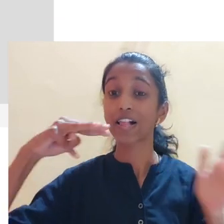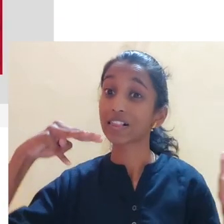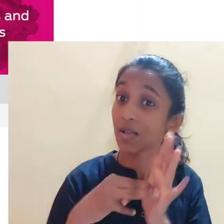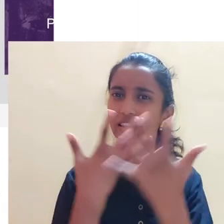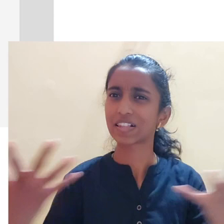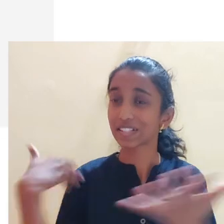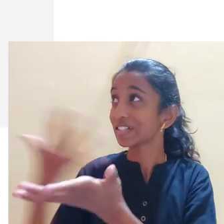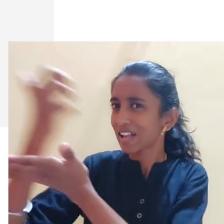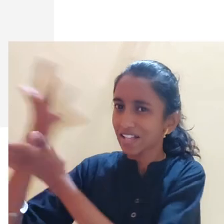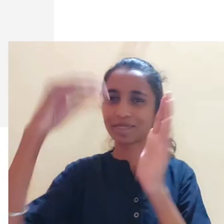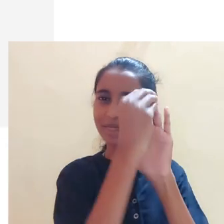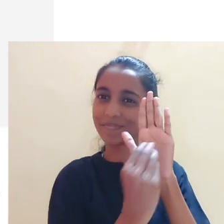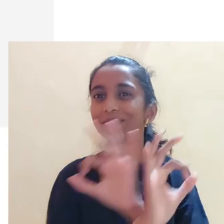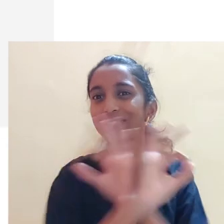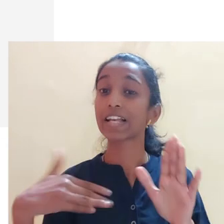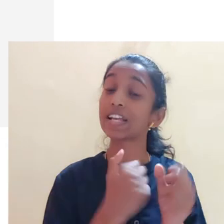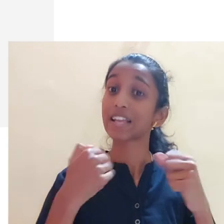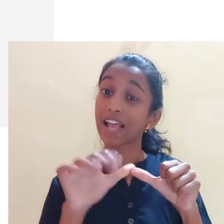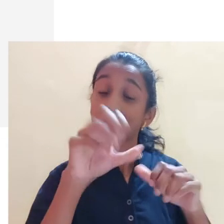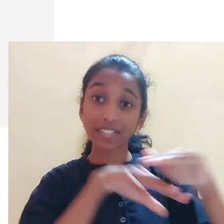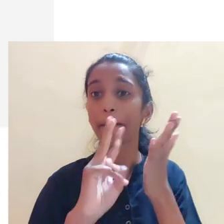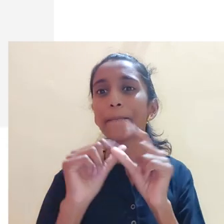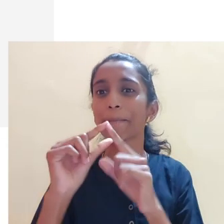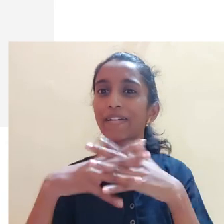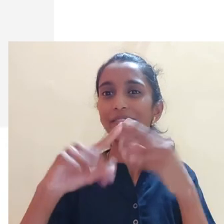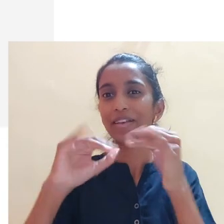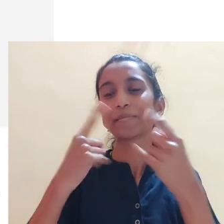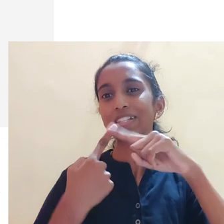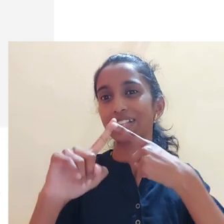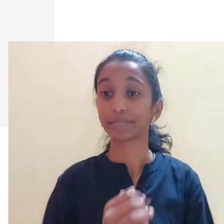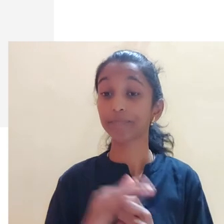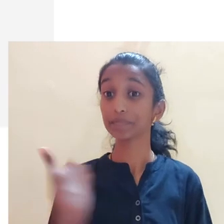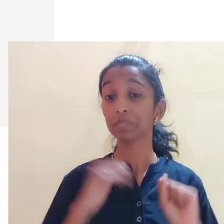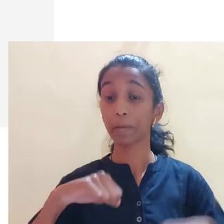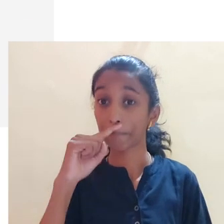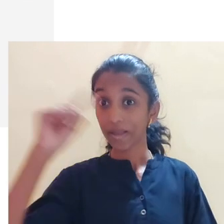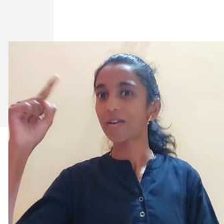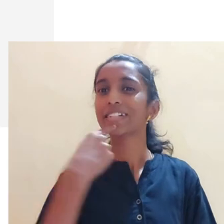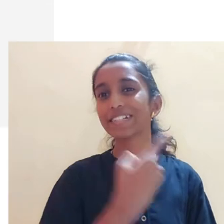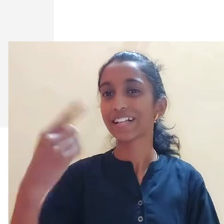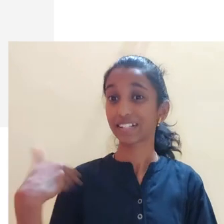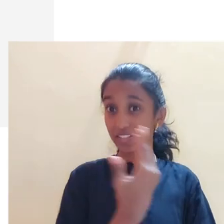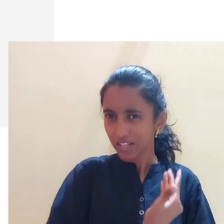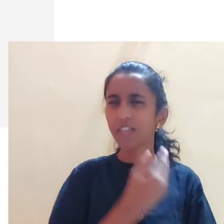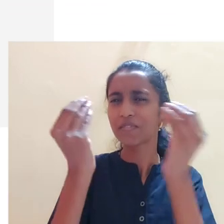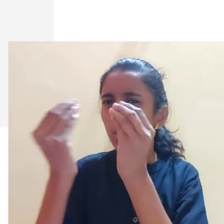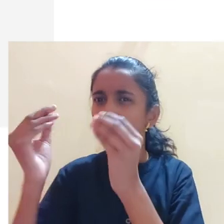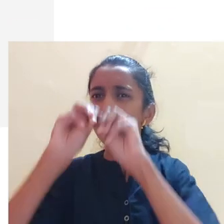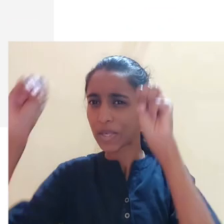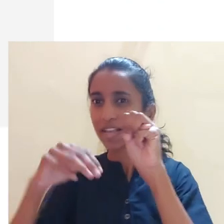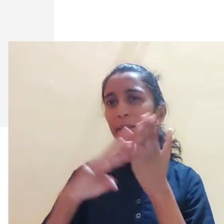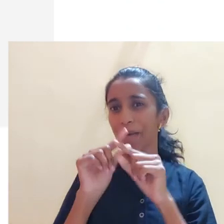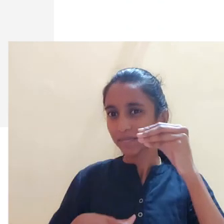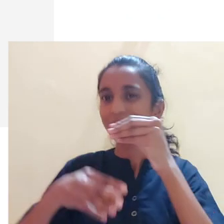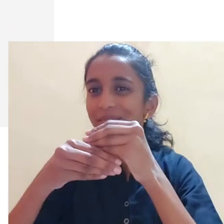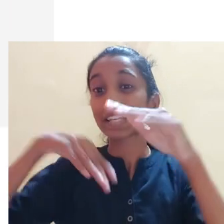than 9,000 objects from our collection, which can be accessed on the MAP website. We can proudly say that we are one of